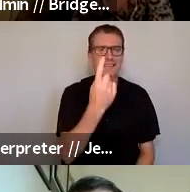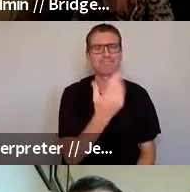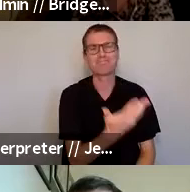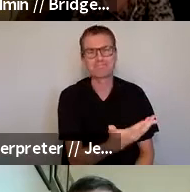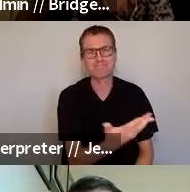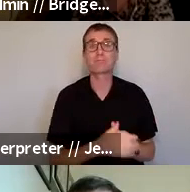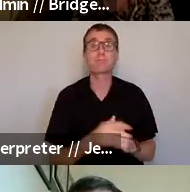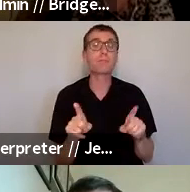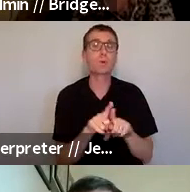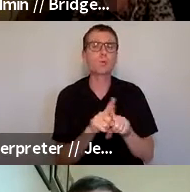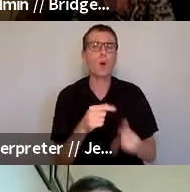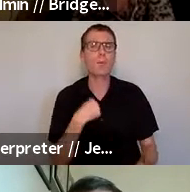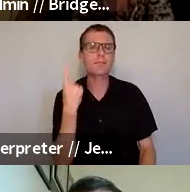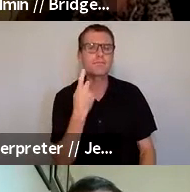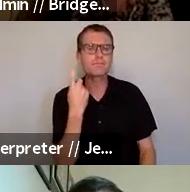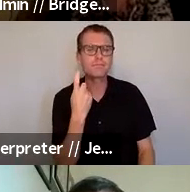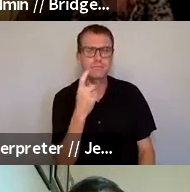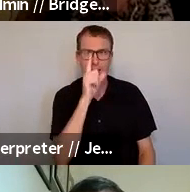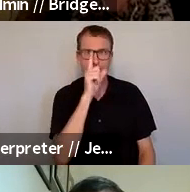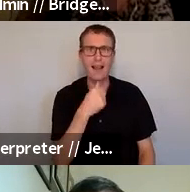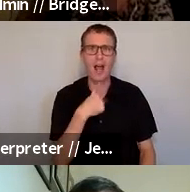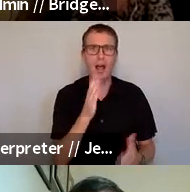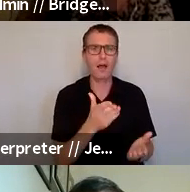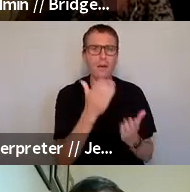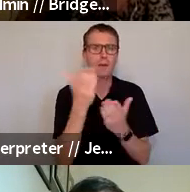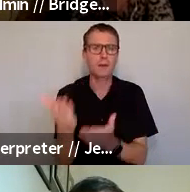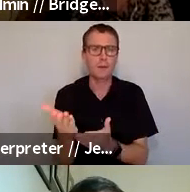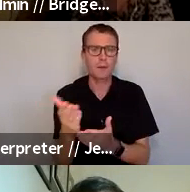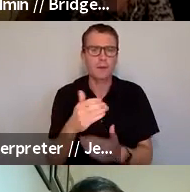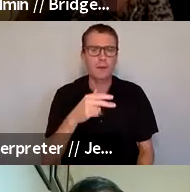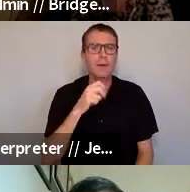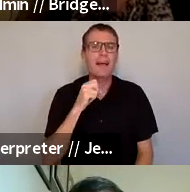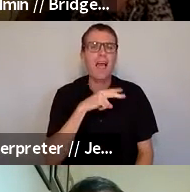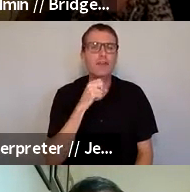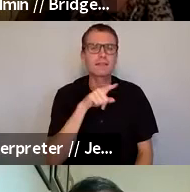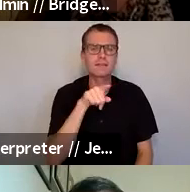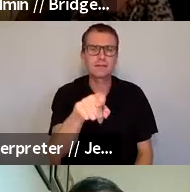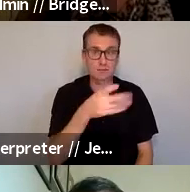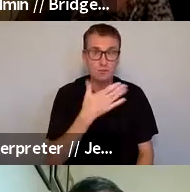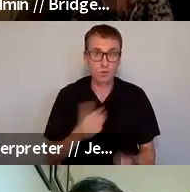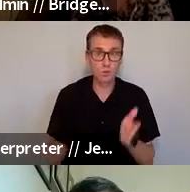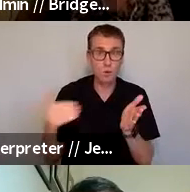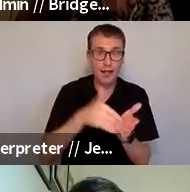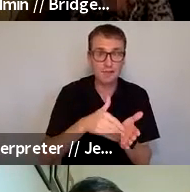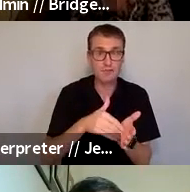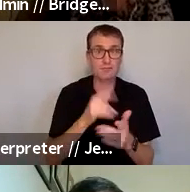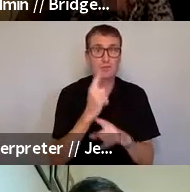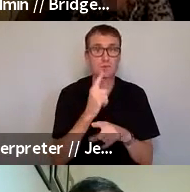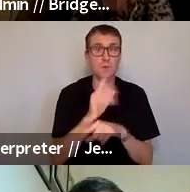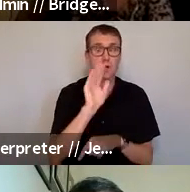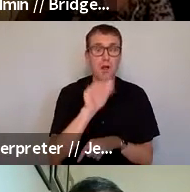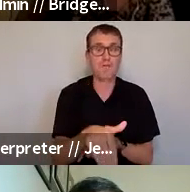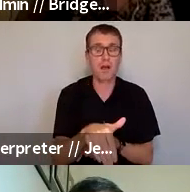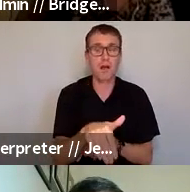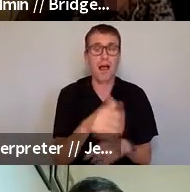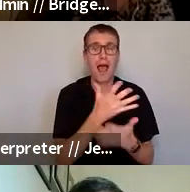was also just wondering if I could just hand over to Catherine Greenwood if there was anything else that she'd like to add in terms of how